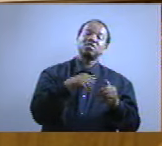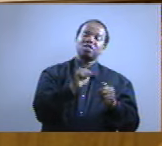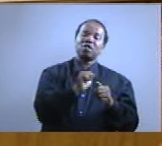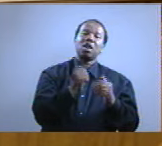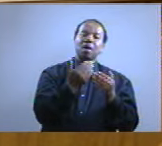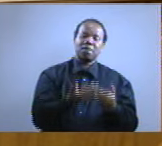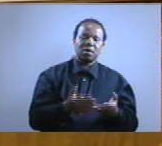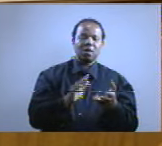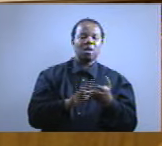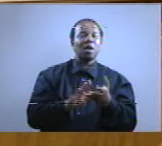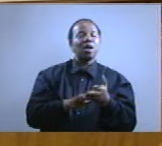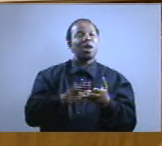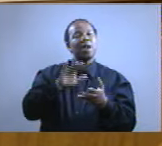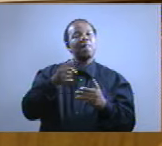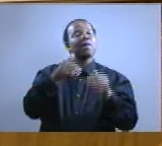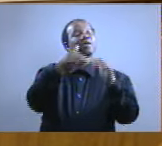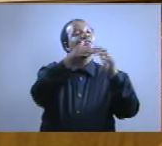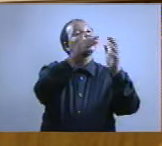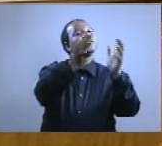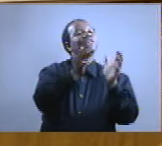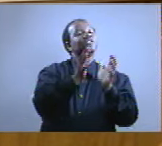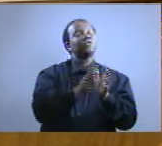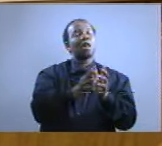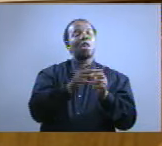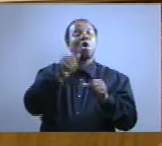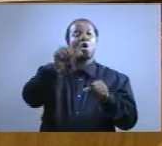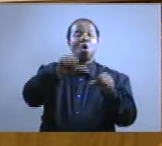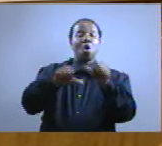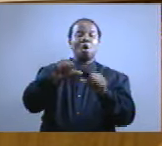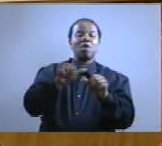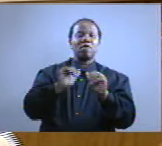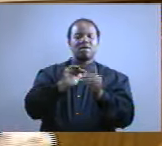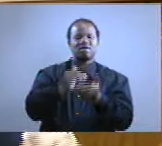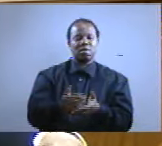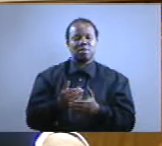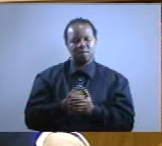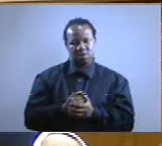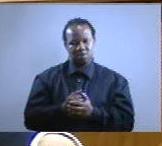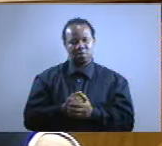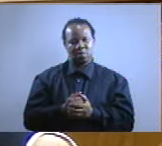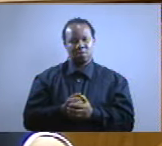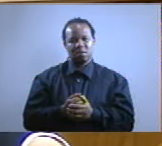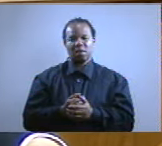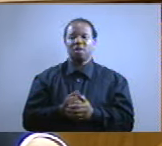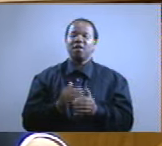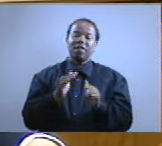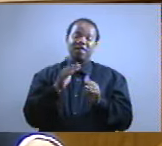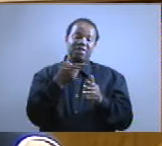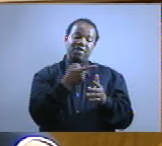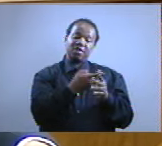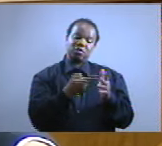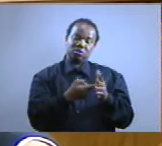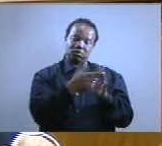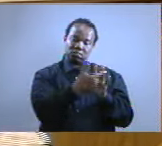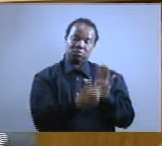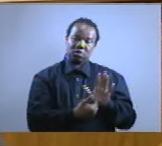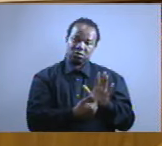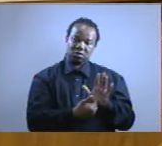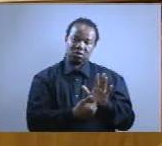and the Merchant Shipping International Oil Pollution Compensation Fund Bill. This package of legislation deals with the